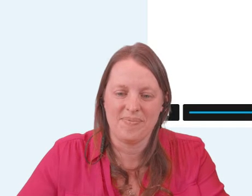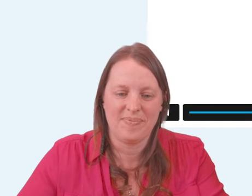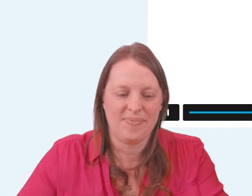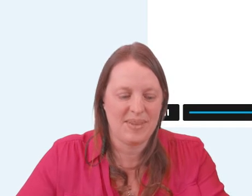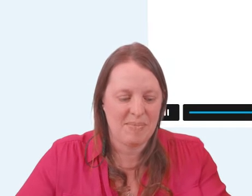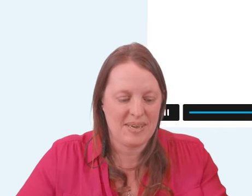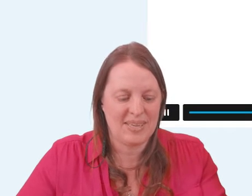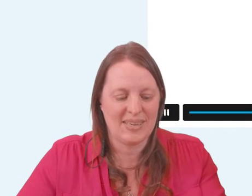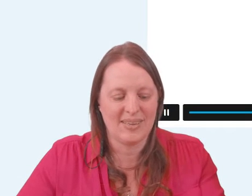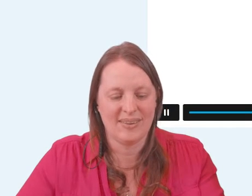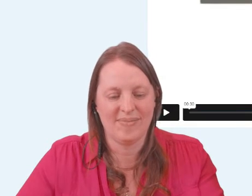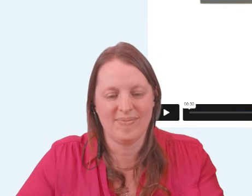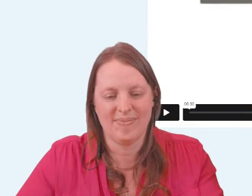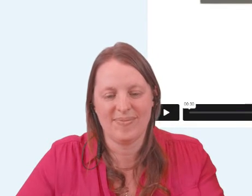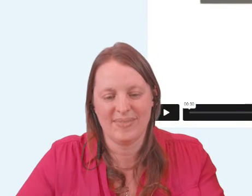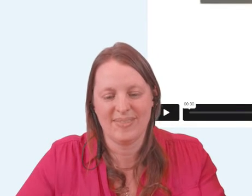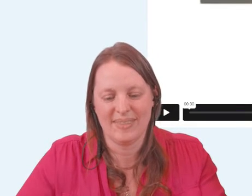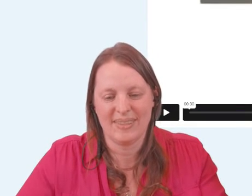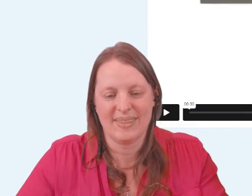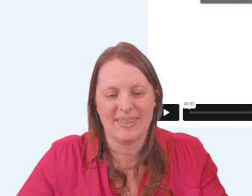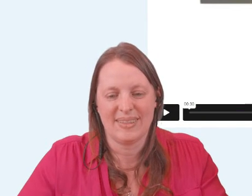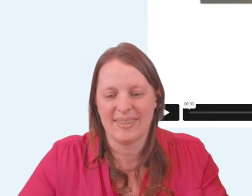Got it. That We're makes gonna sense. see.